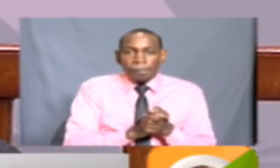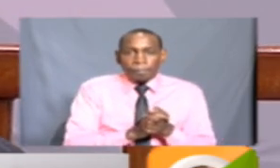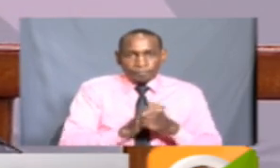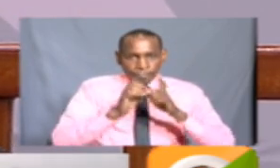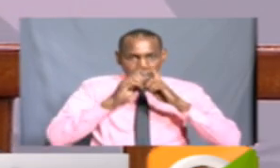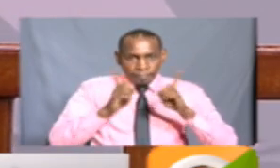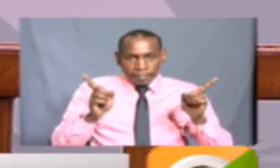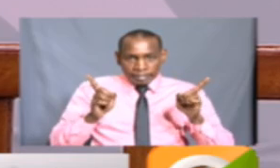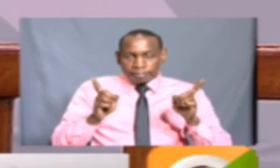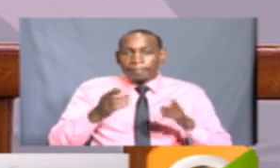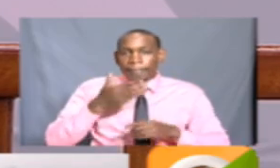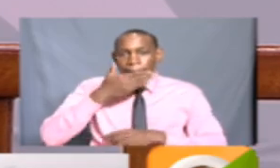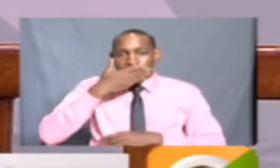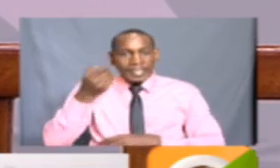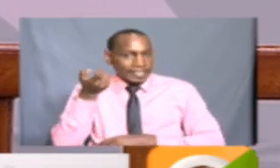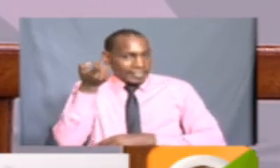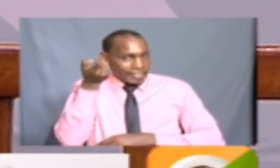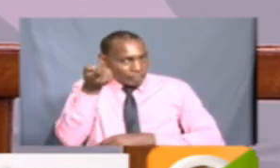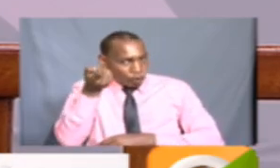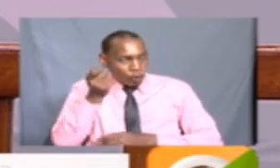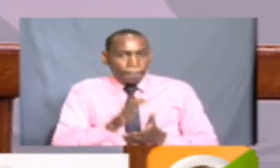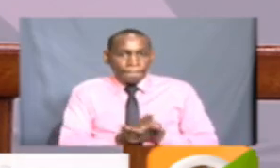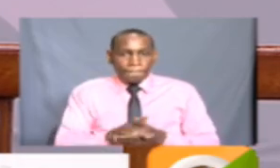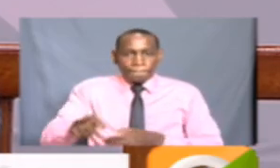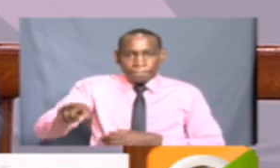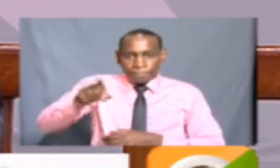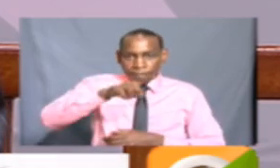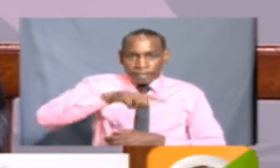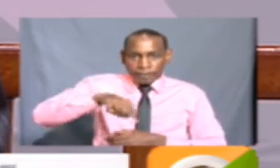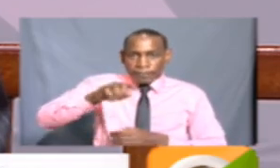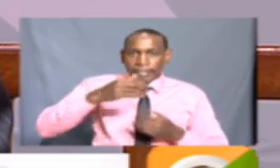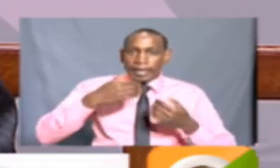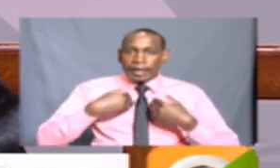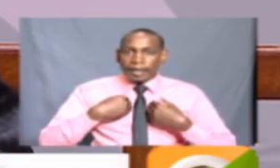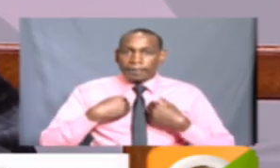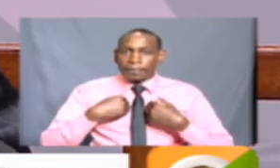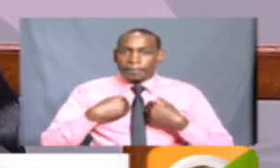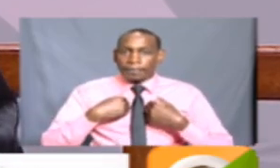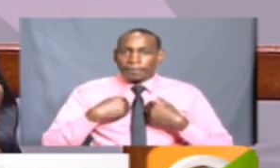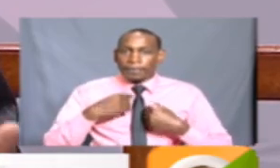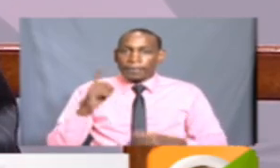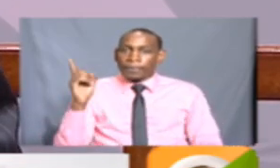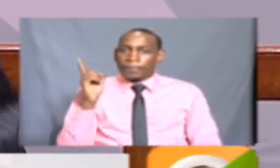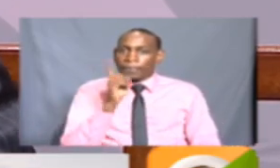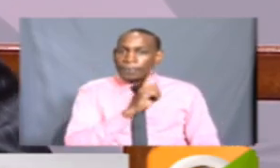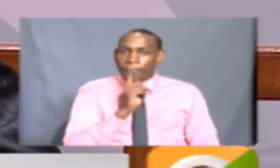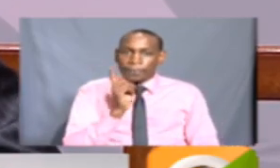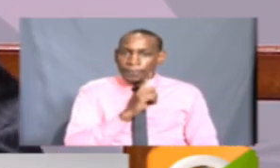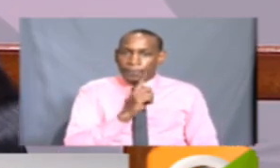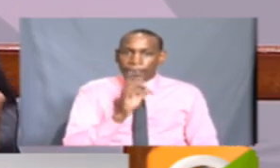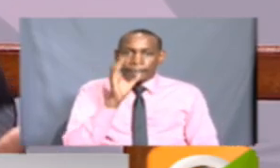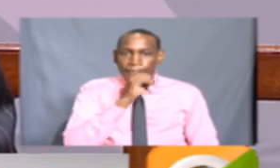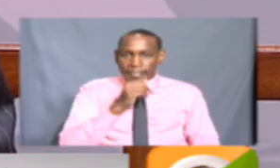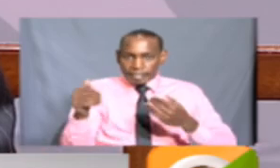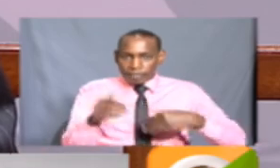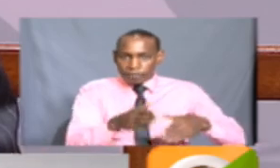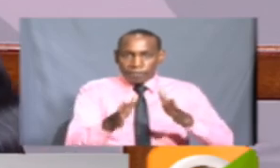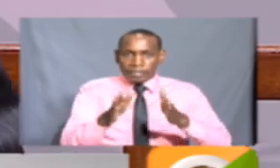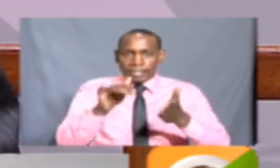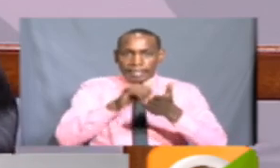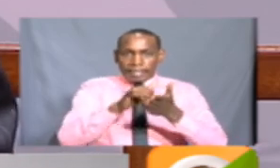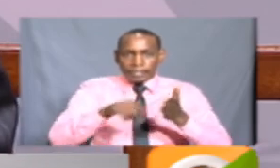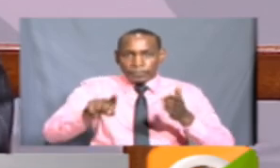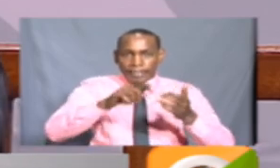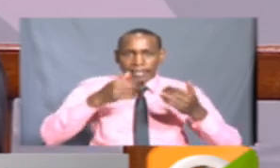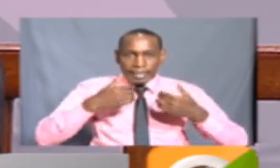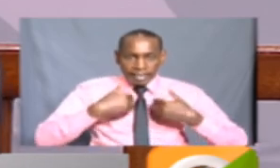but slightly better. Yeah. And we are in danger of squandering the opportunities that we have as a nation